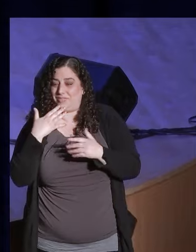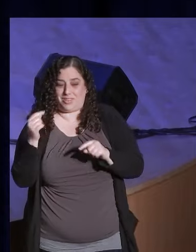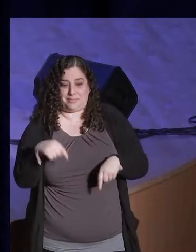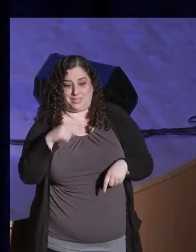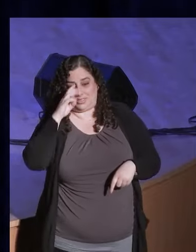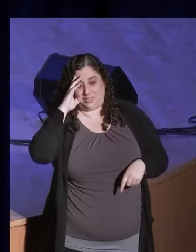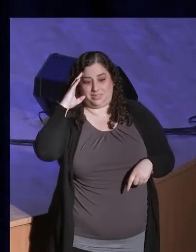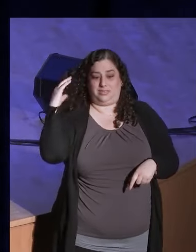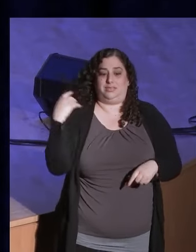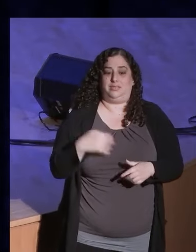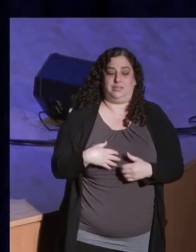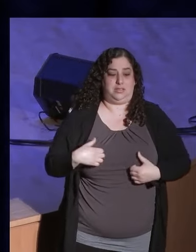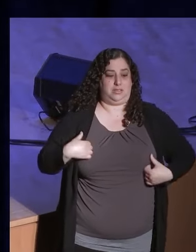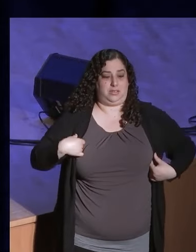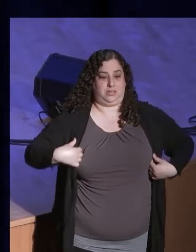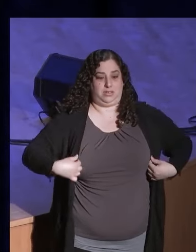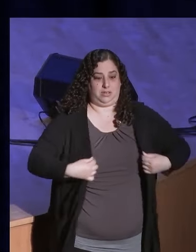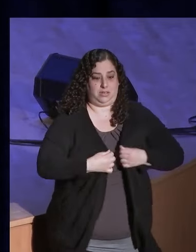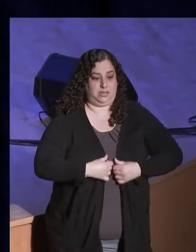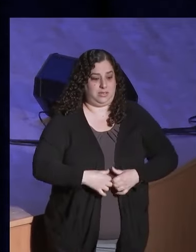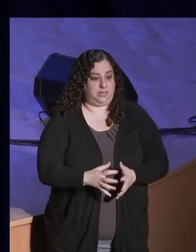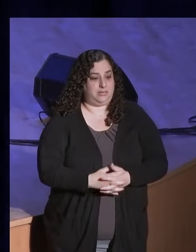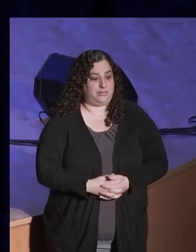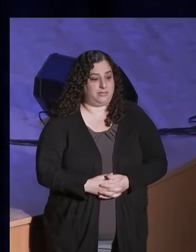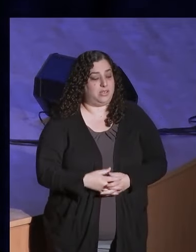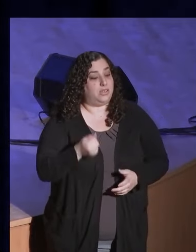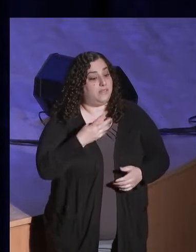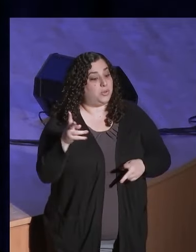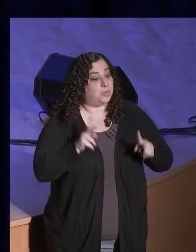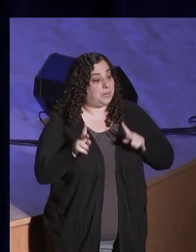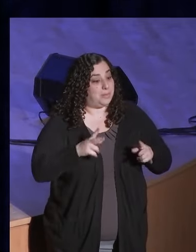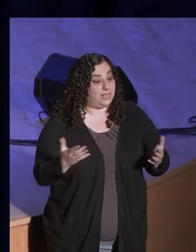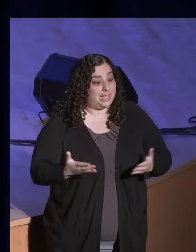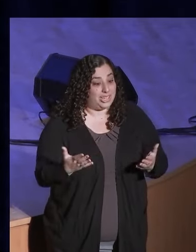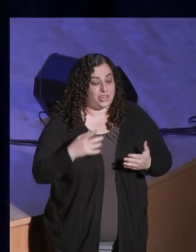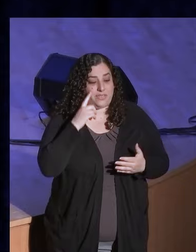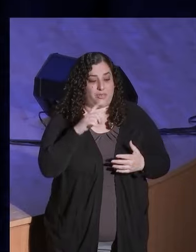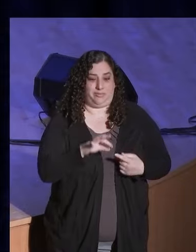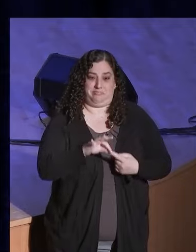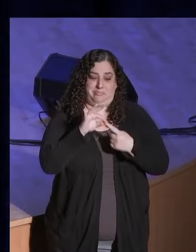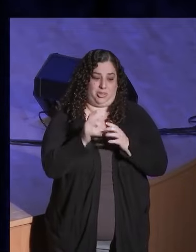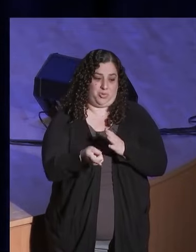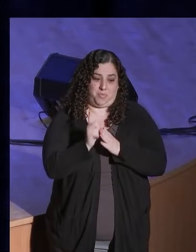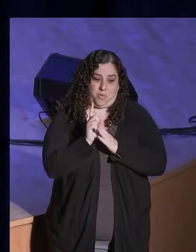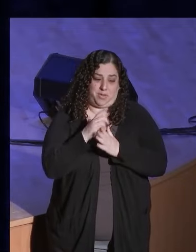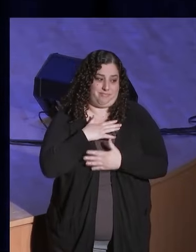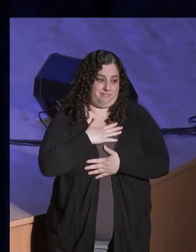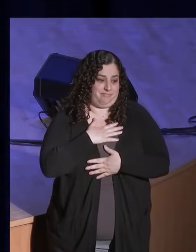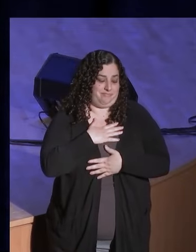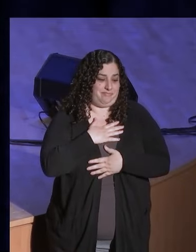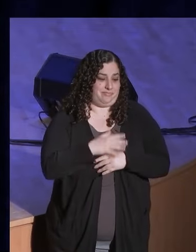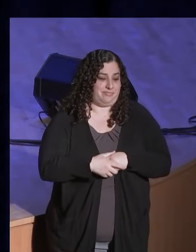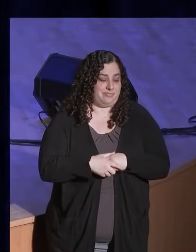For those of you who were here for that really special moment in 2004 when the museum opened its